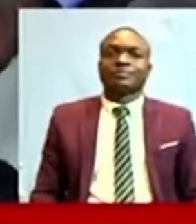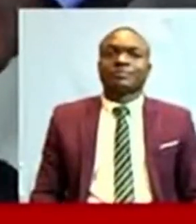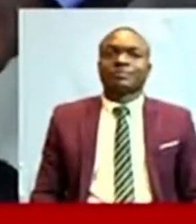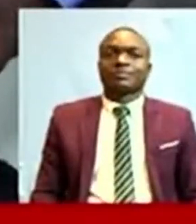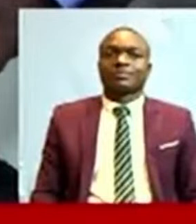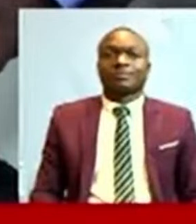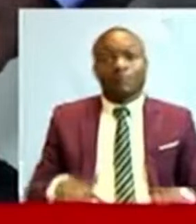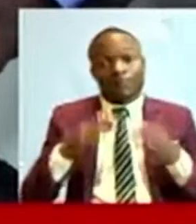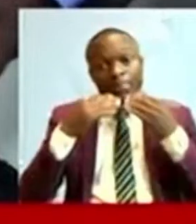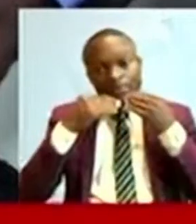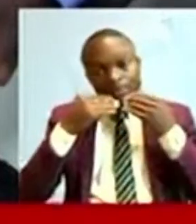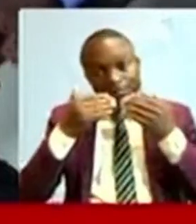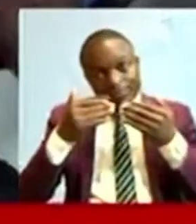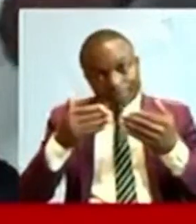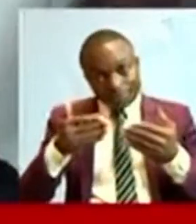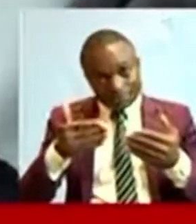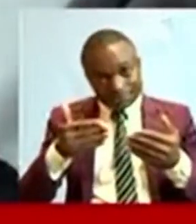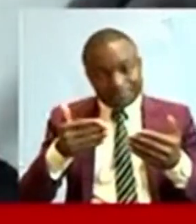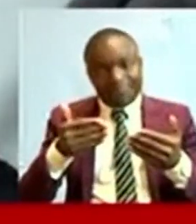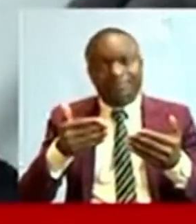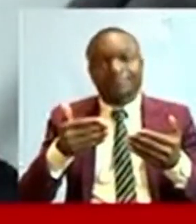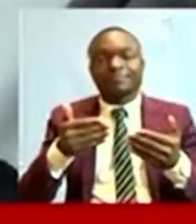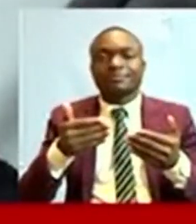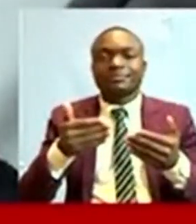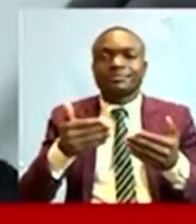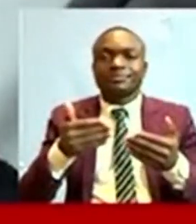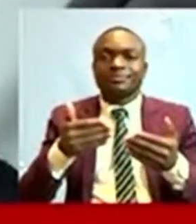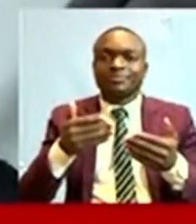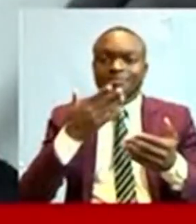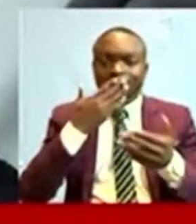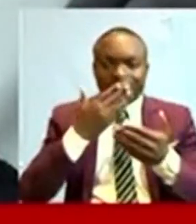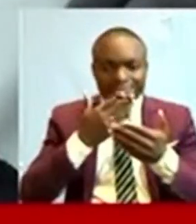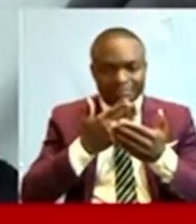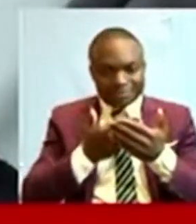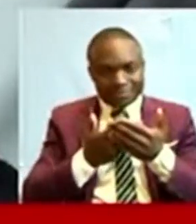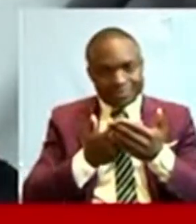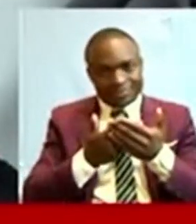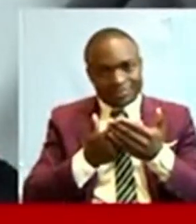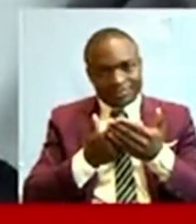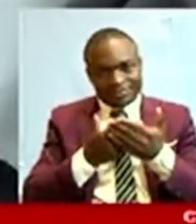And thank you for the good interventions